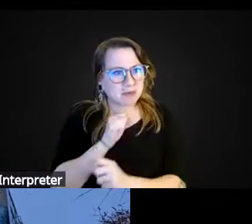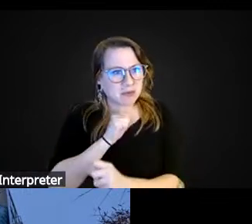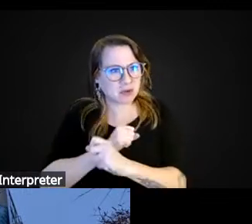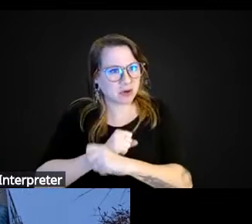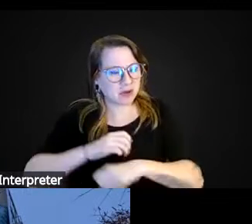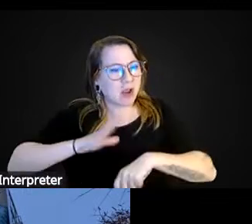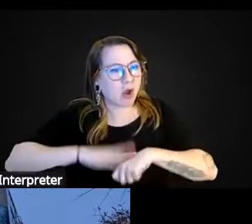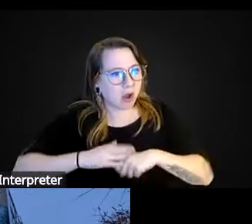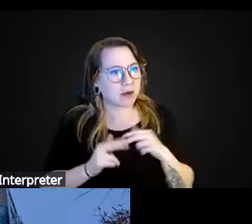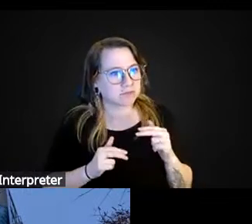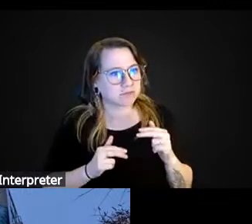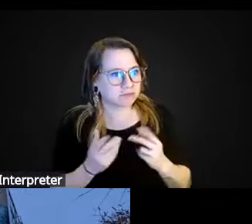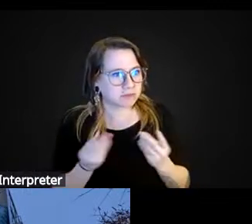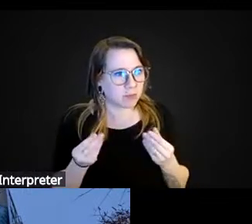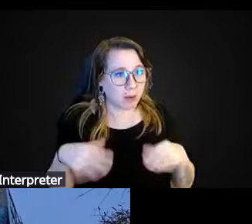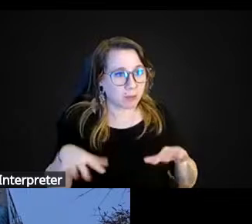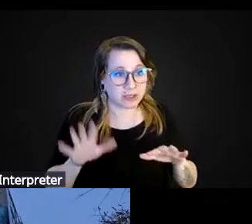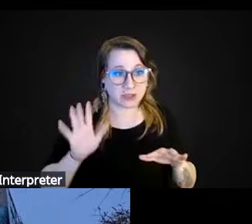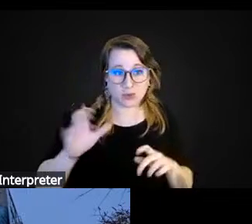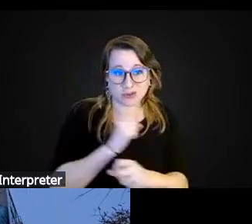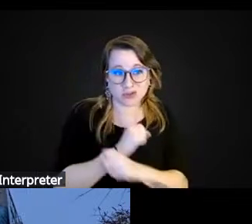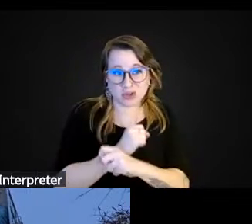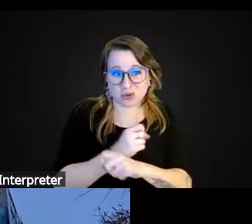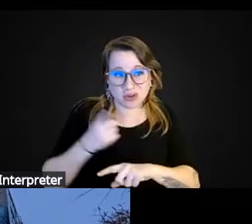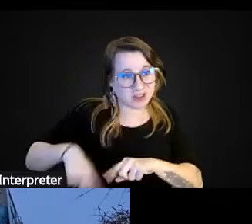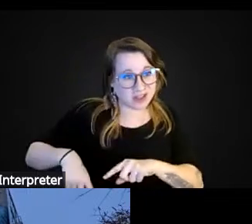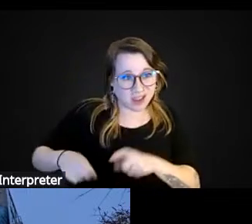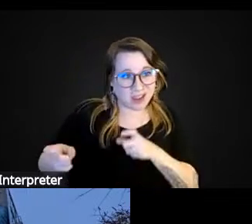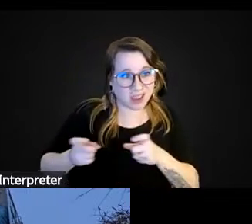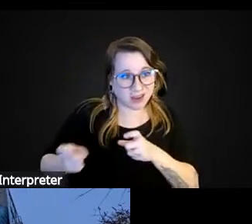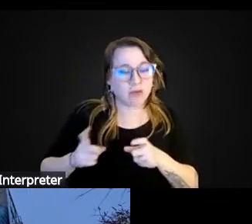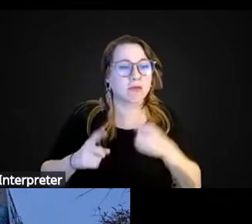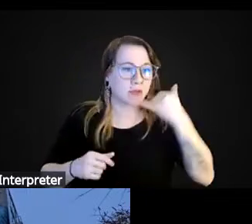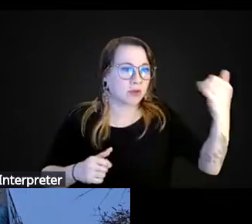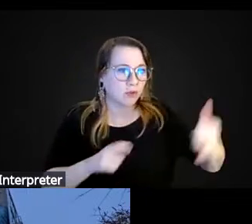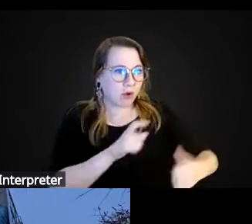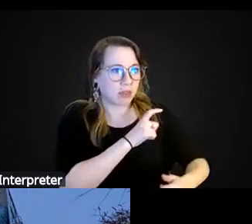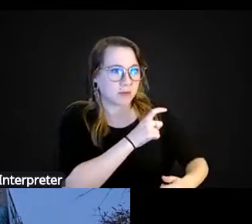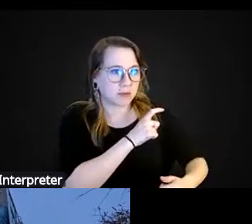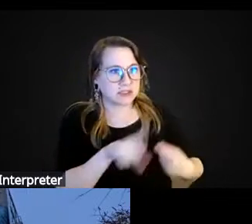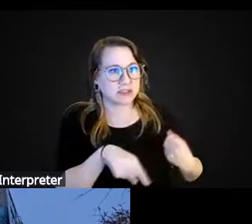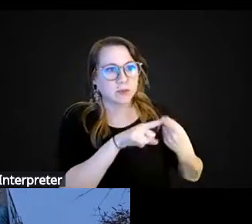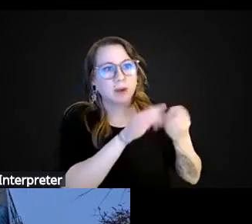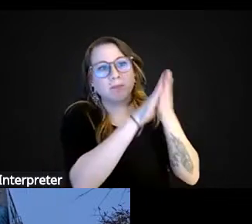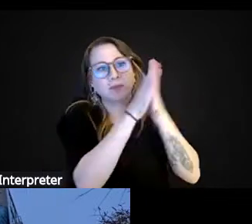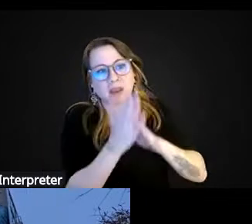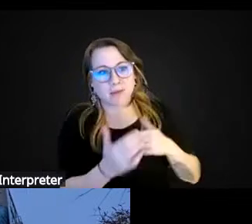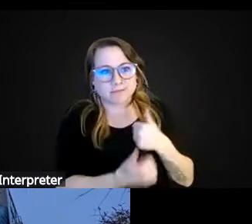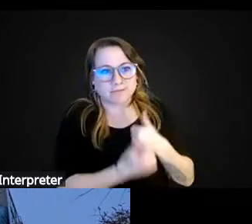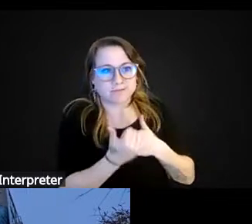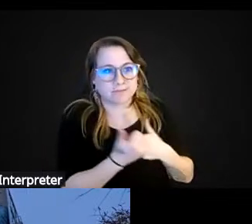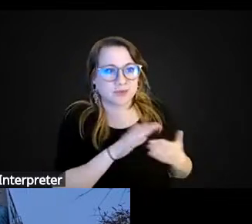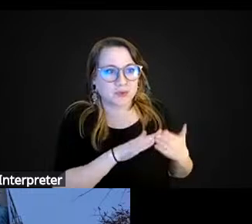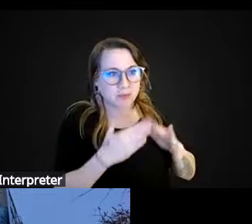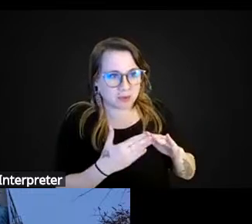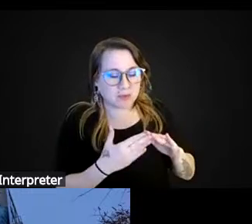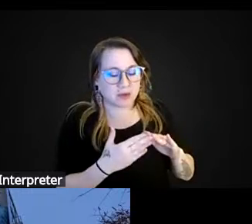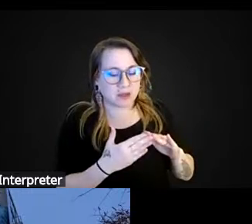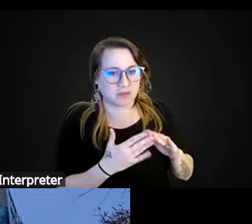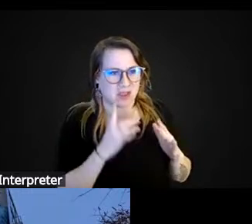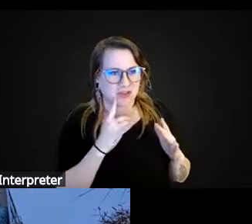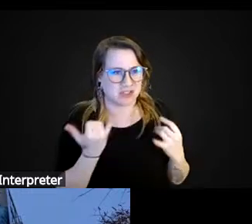property. And if your security can't handle it, then we are to call the police when it's something that's a threat to the community. But just